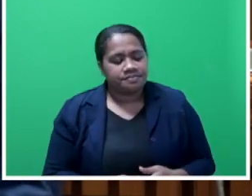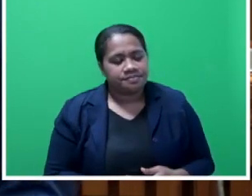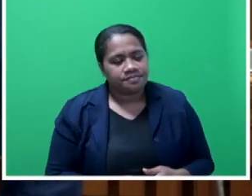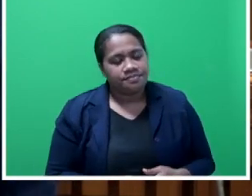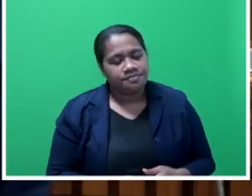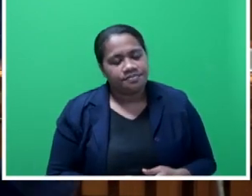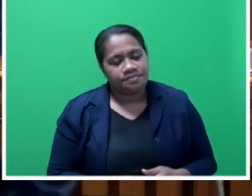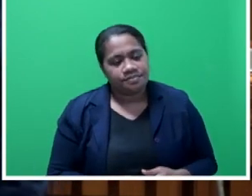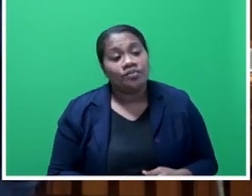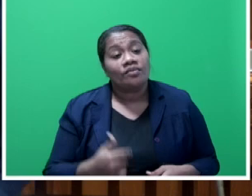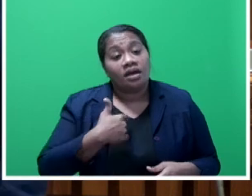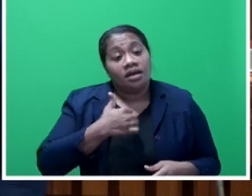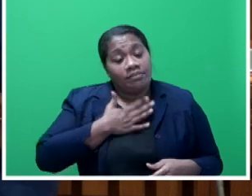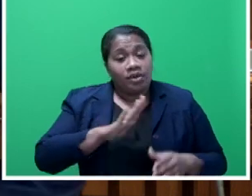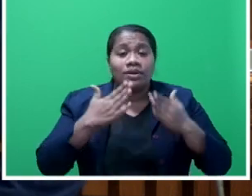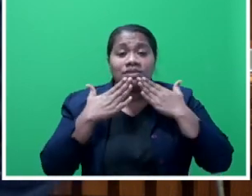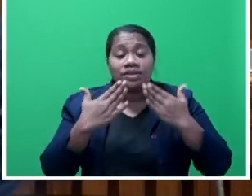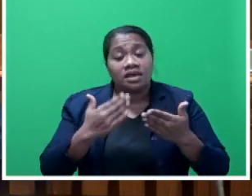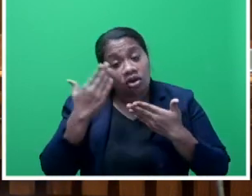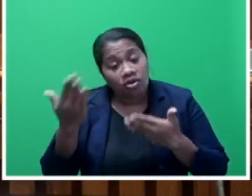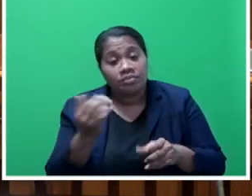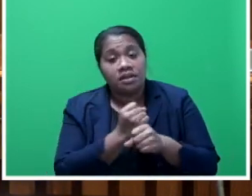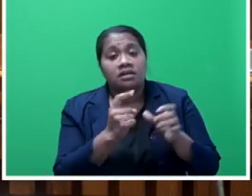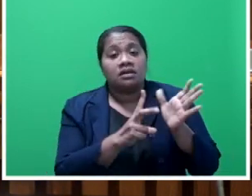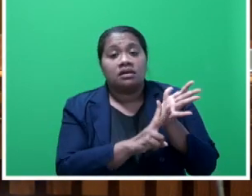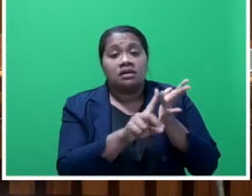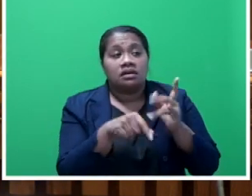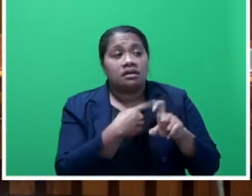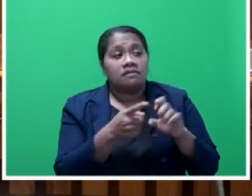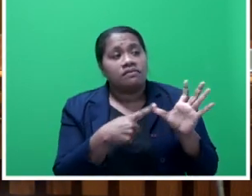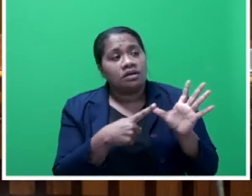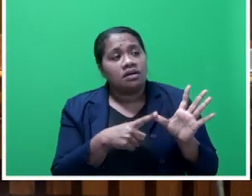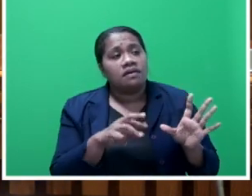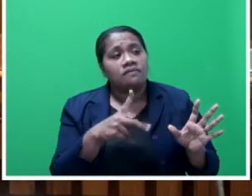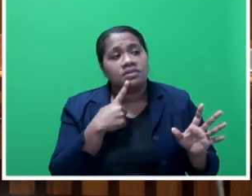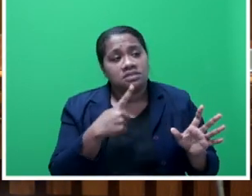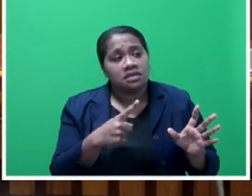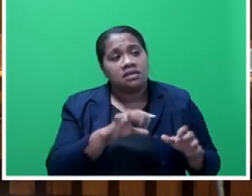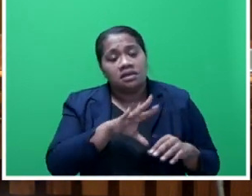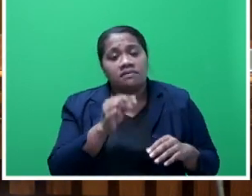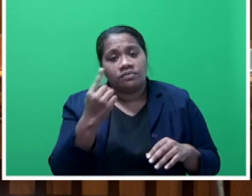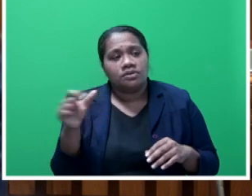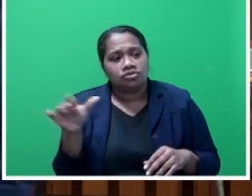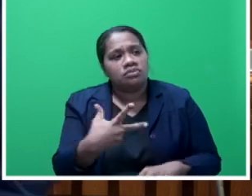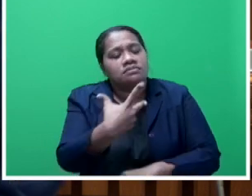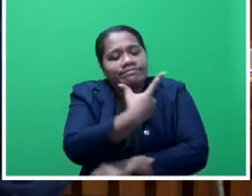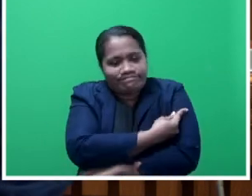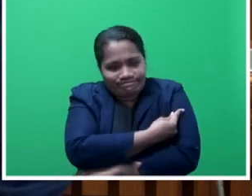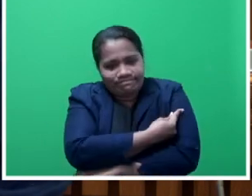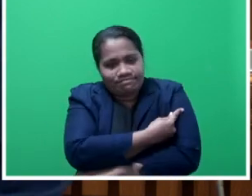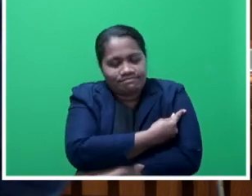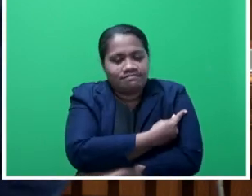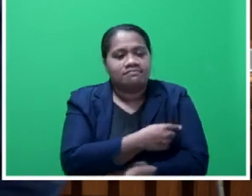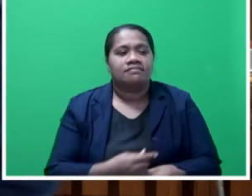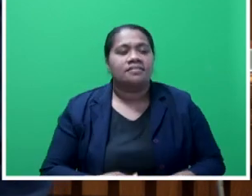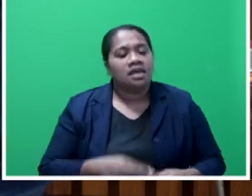I would like to thank Honorable Gavoka for saying that everybody should get vaccinated. And